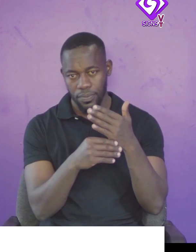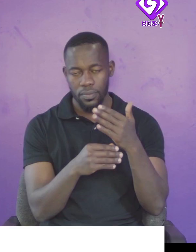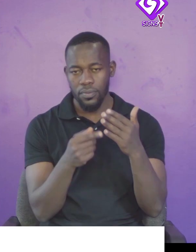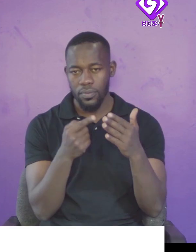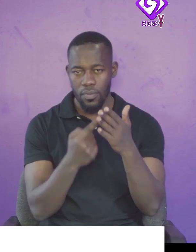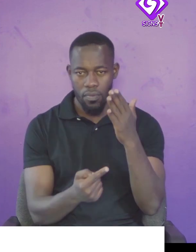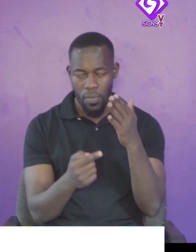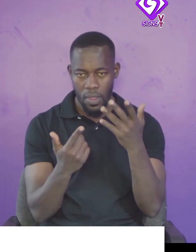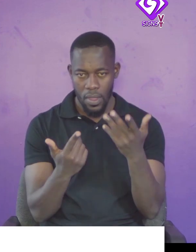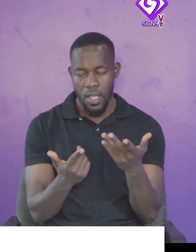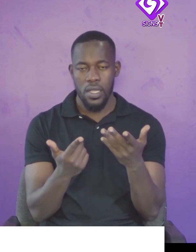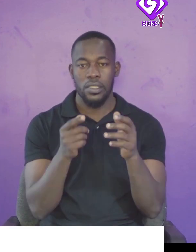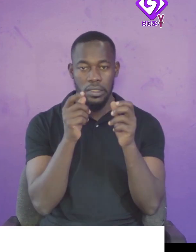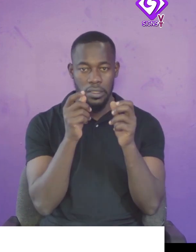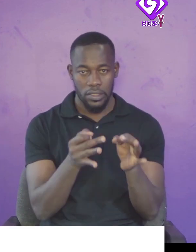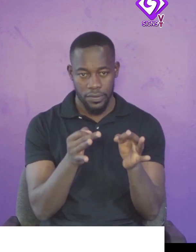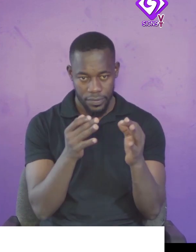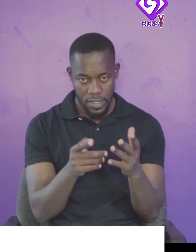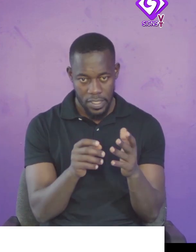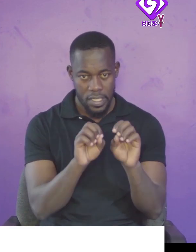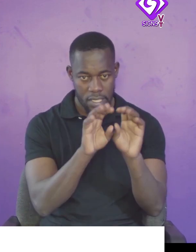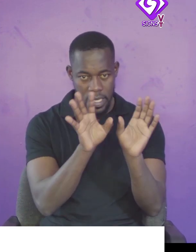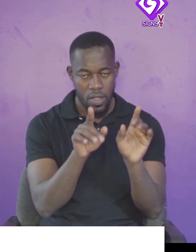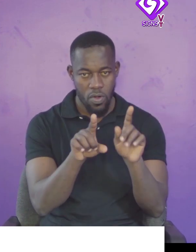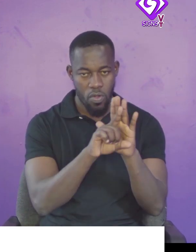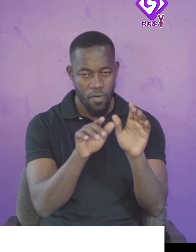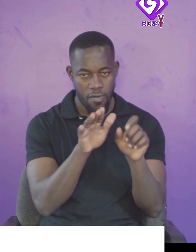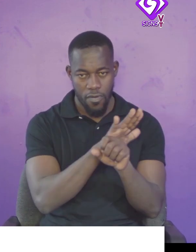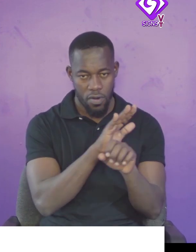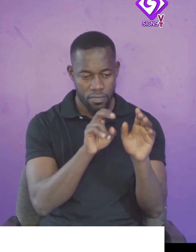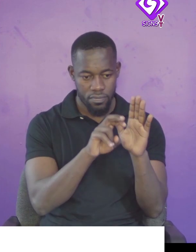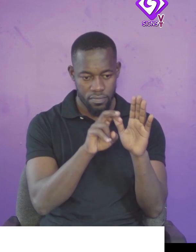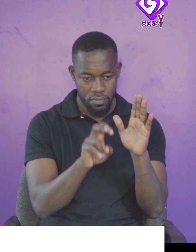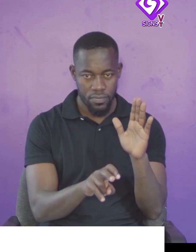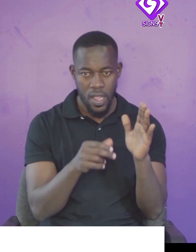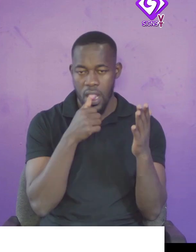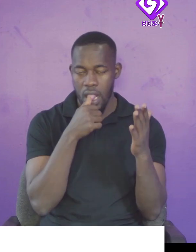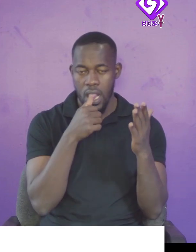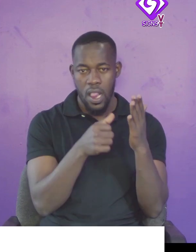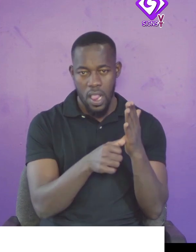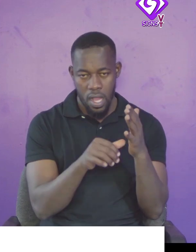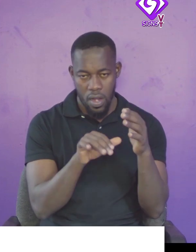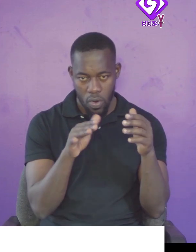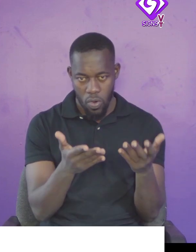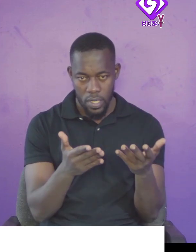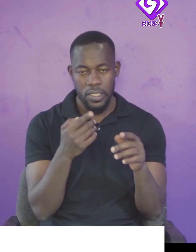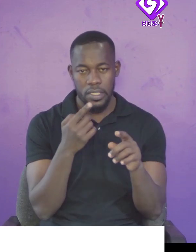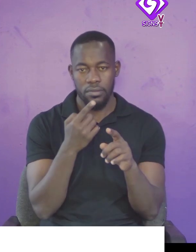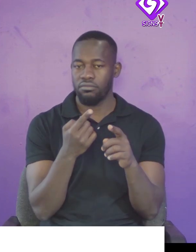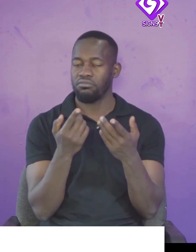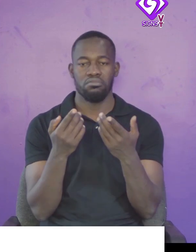without authenticated resignation letters or official communication, claims of defection